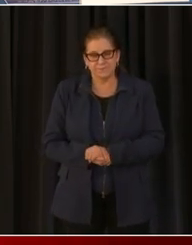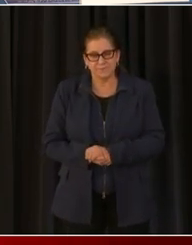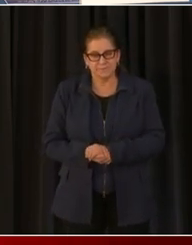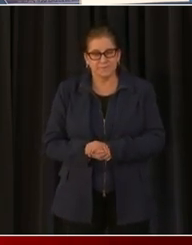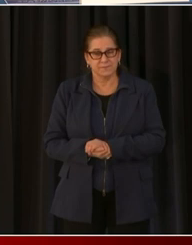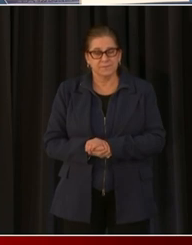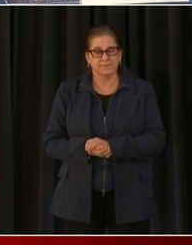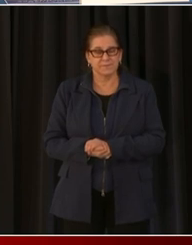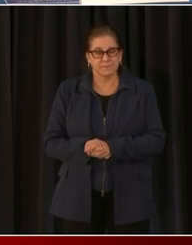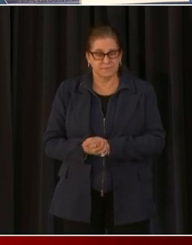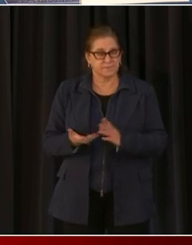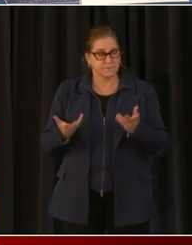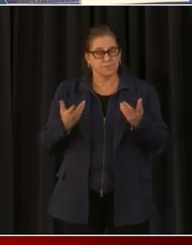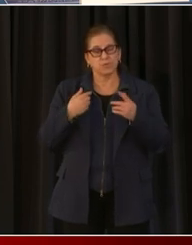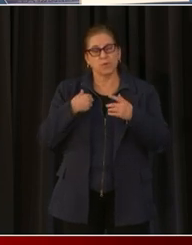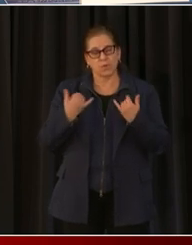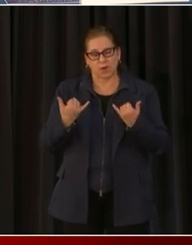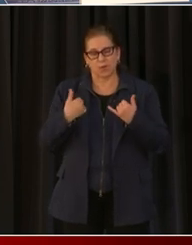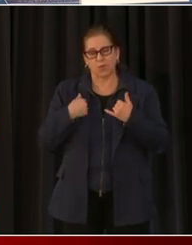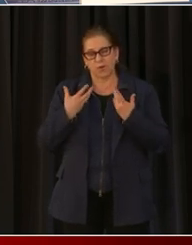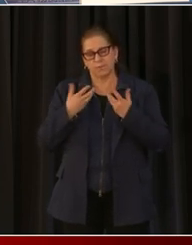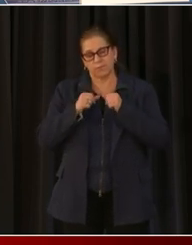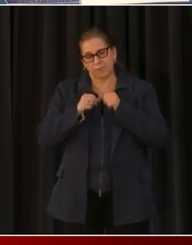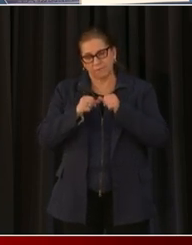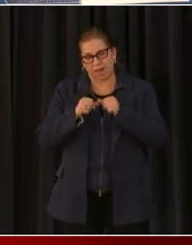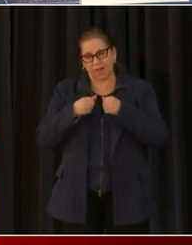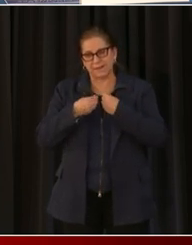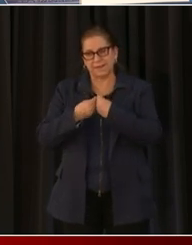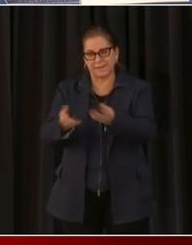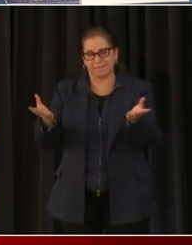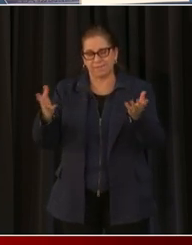provider about your access to testing, and that you take advantage of the